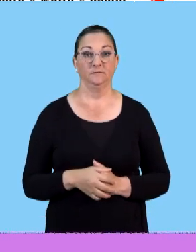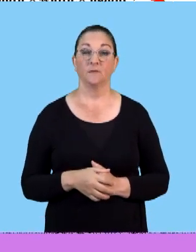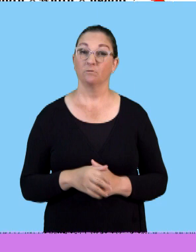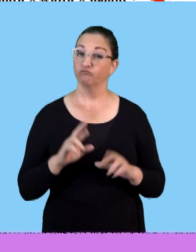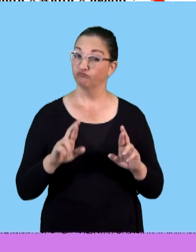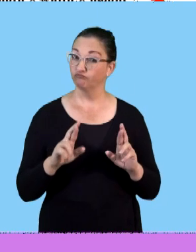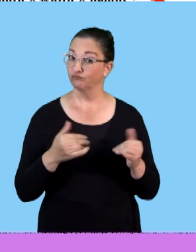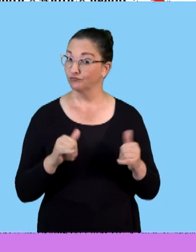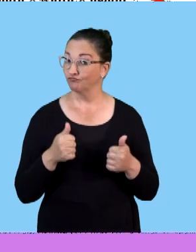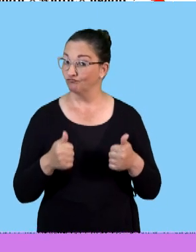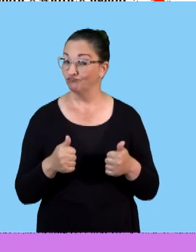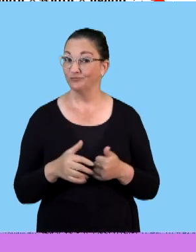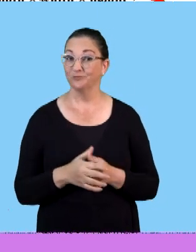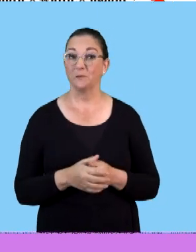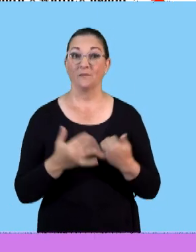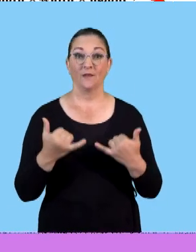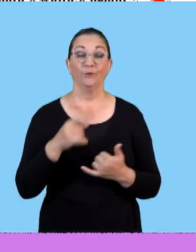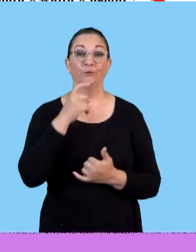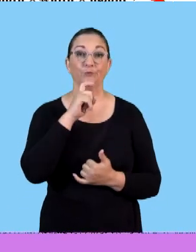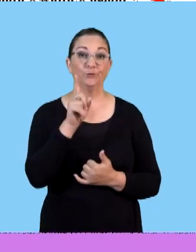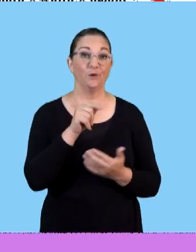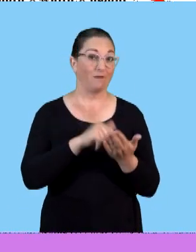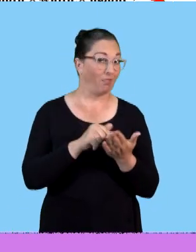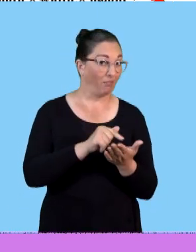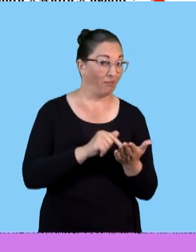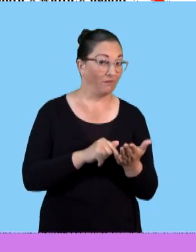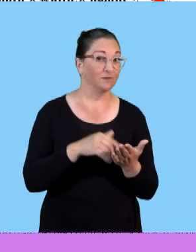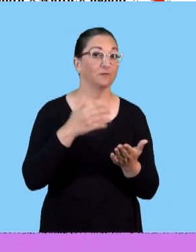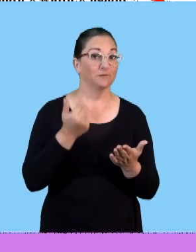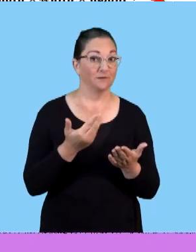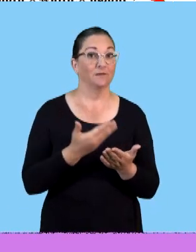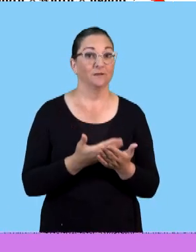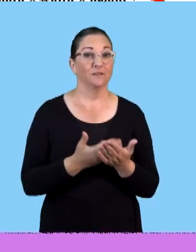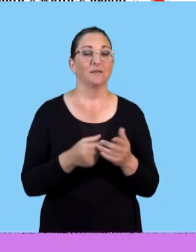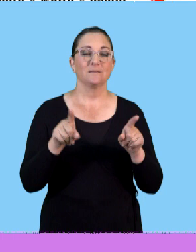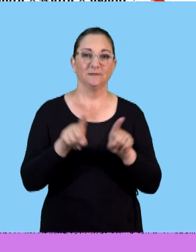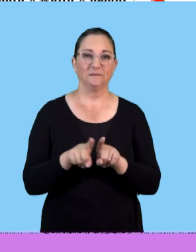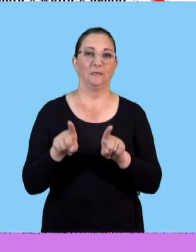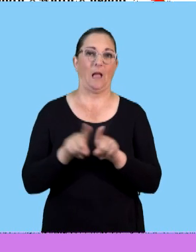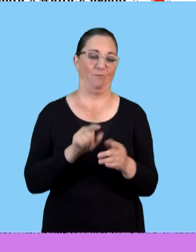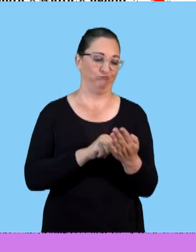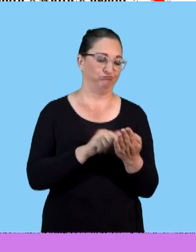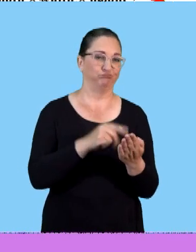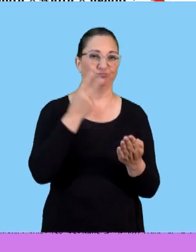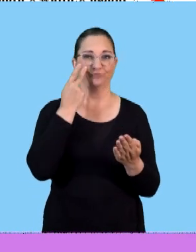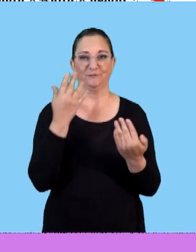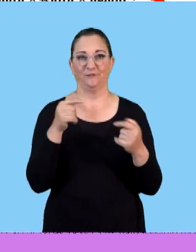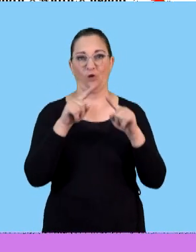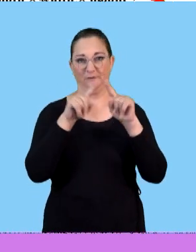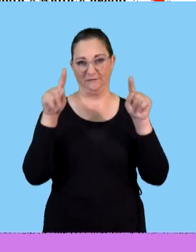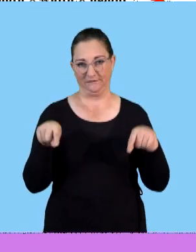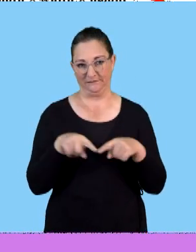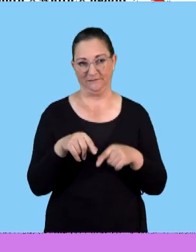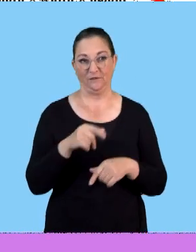0,4625 meters. Guys, I hope you are still following. Please use your calculator and perform the same calculations as what you